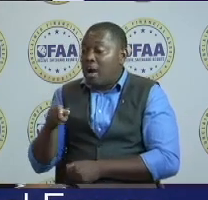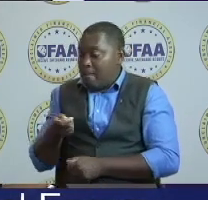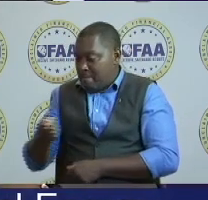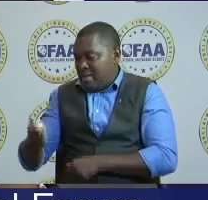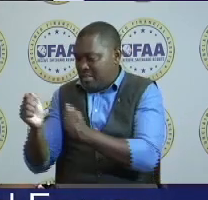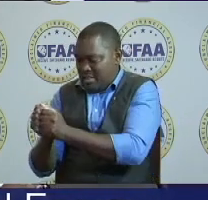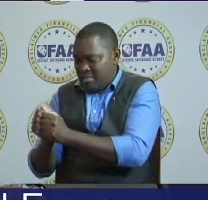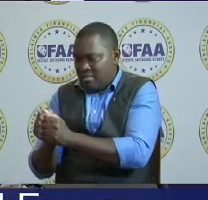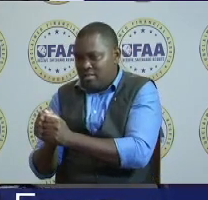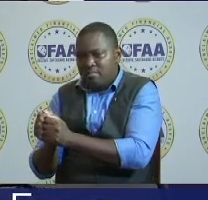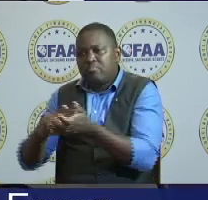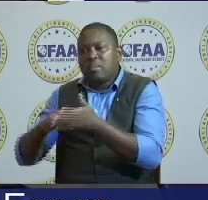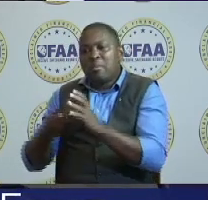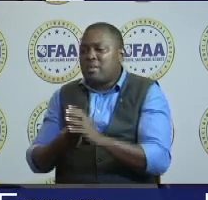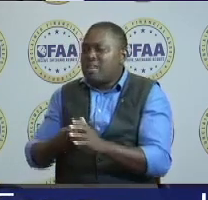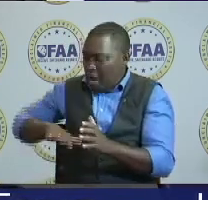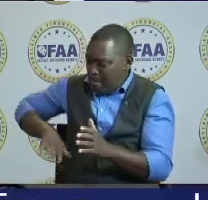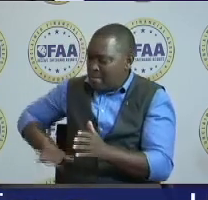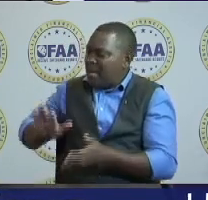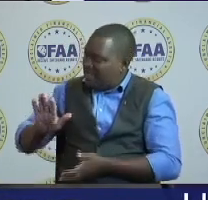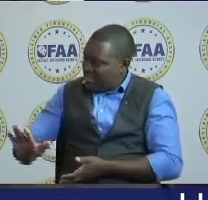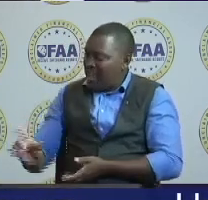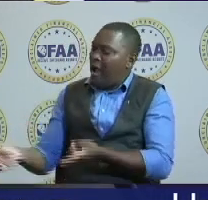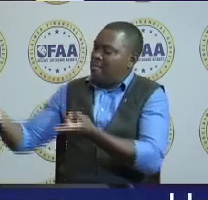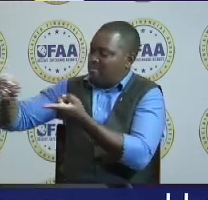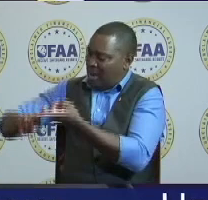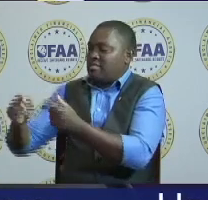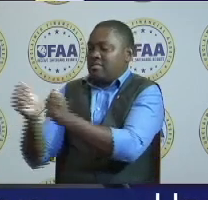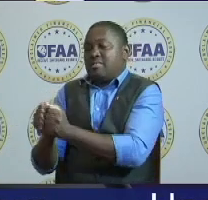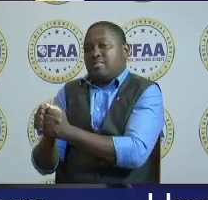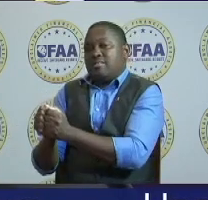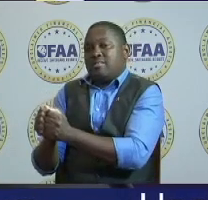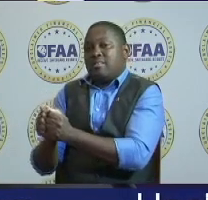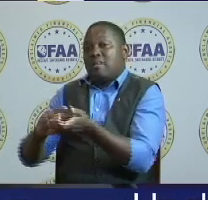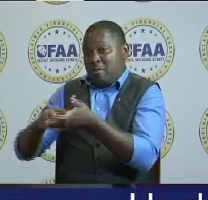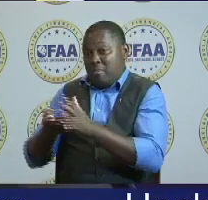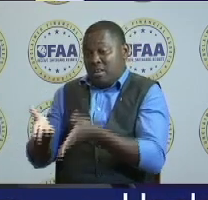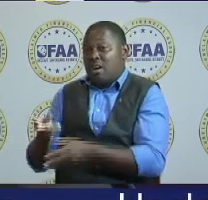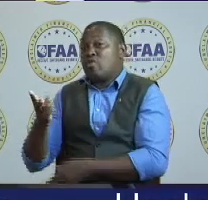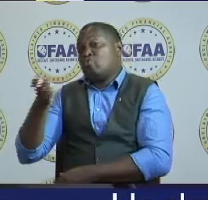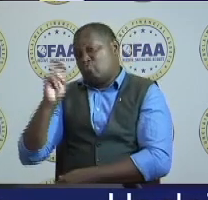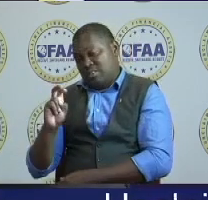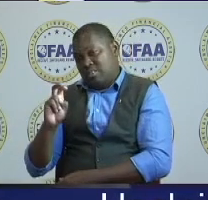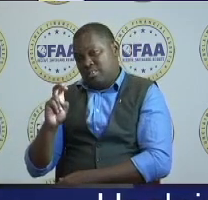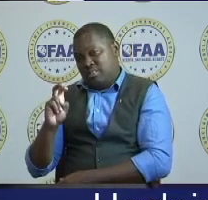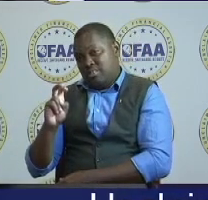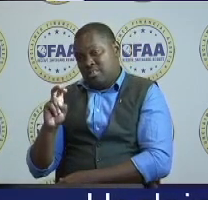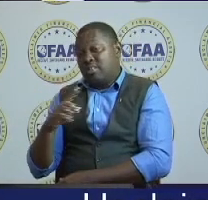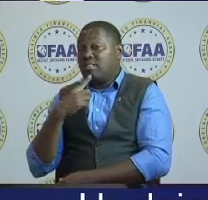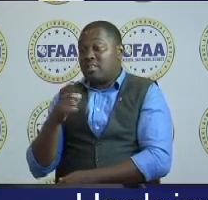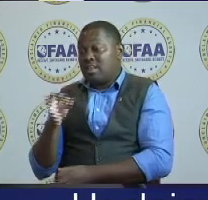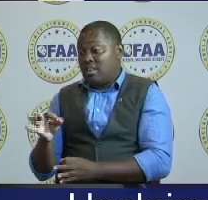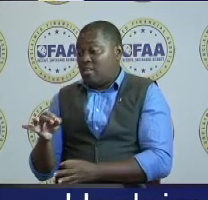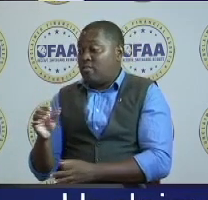and then Richard's 10 have been added on what was existing, so they come 20. So the argument they are saying, if we bring this 10 for